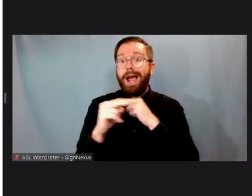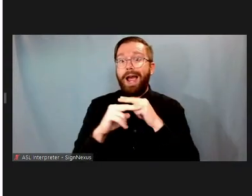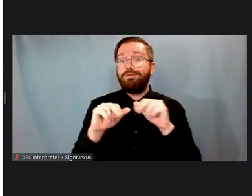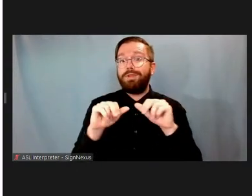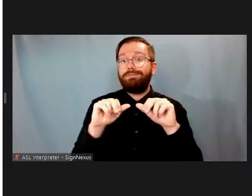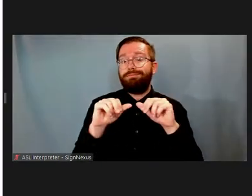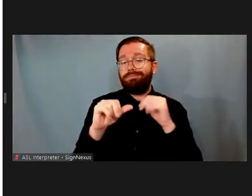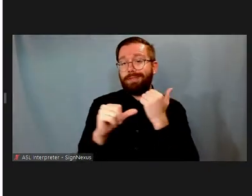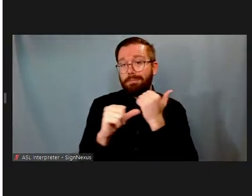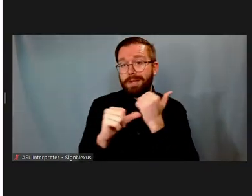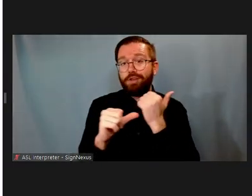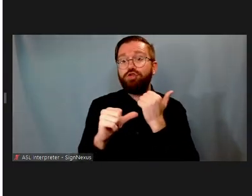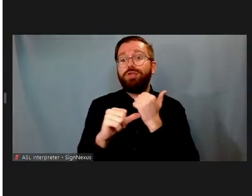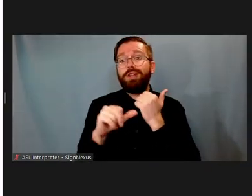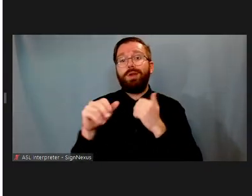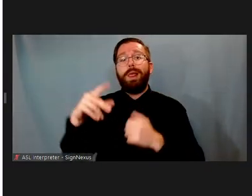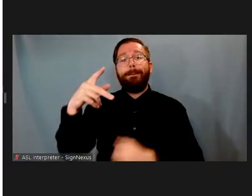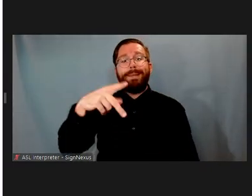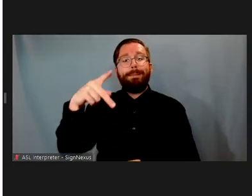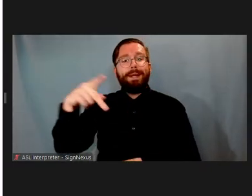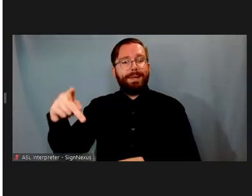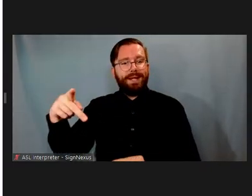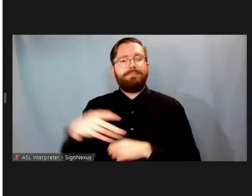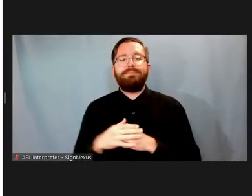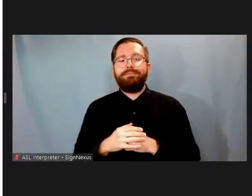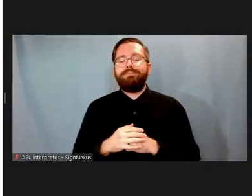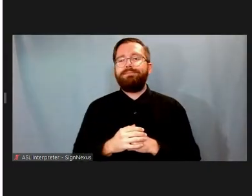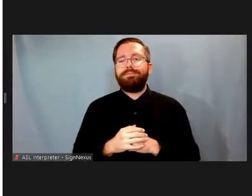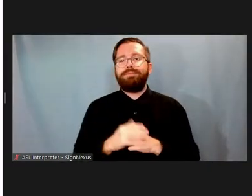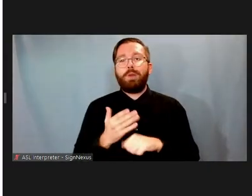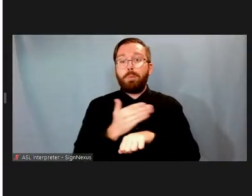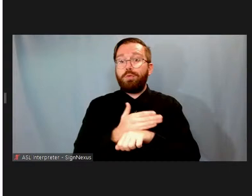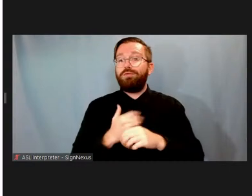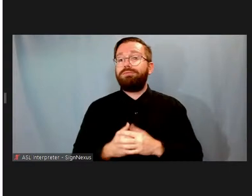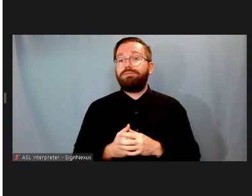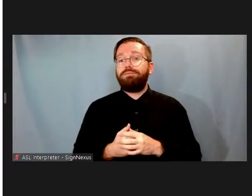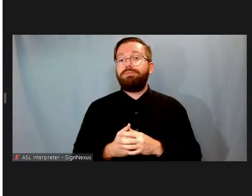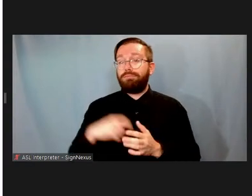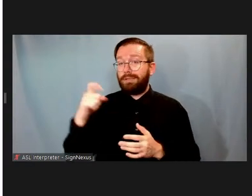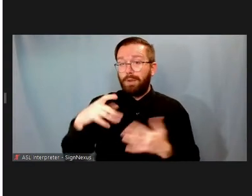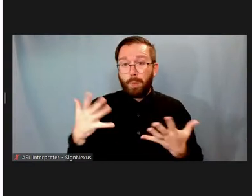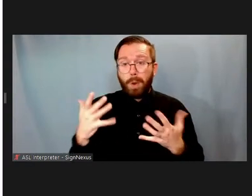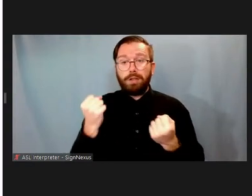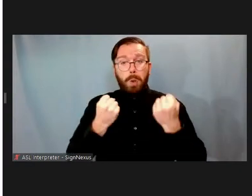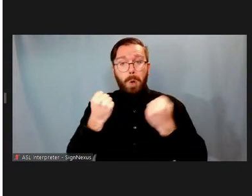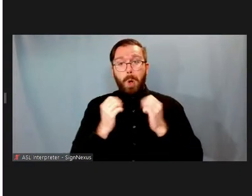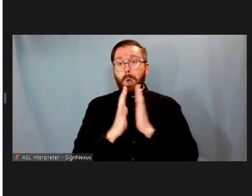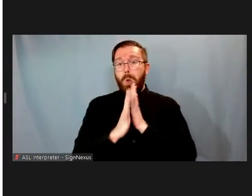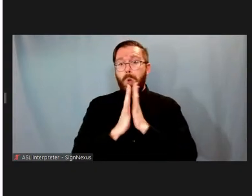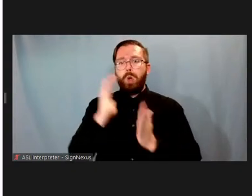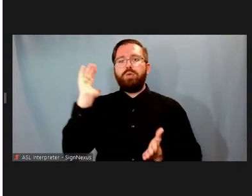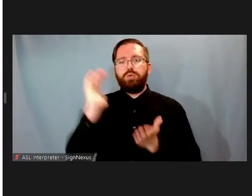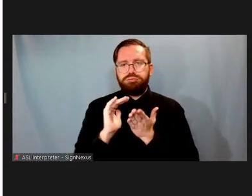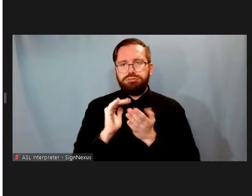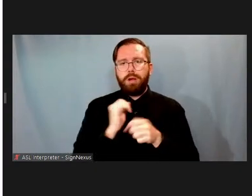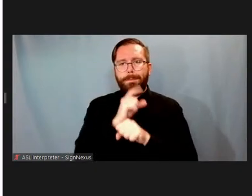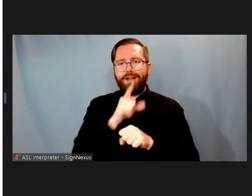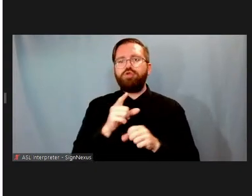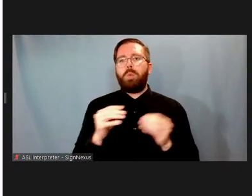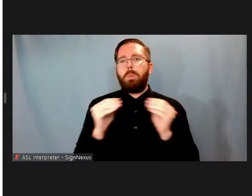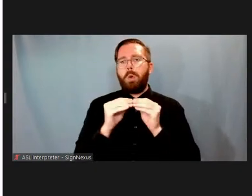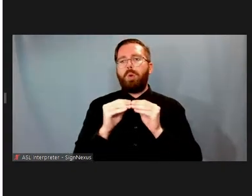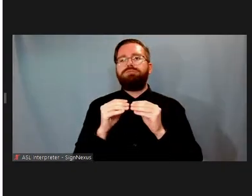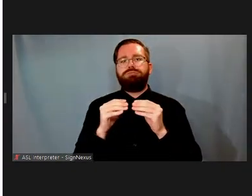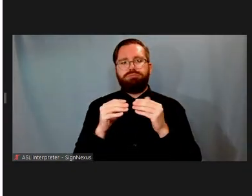pilot program or v triple p the need is to reduce vehicle congestion in the manhattan central business district and create a new